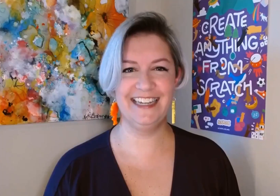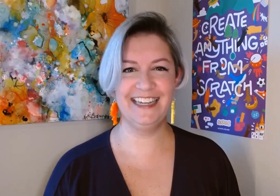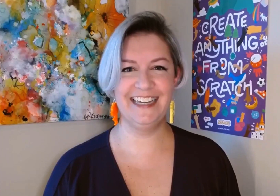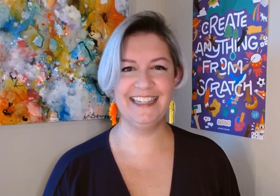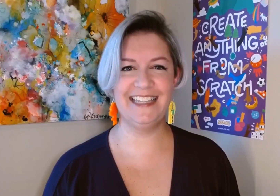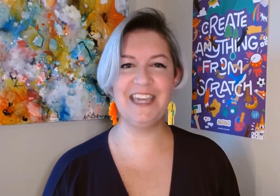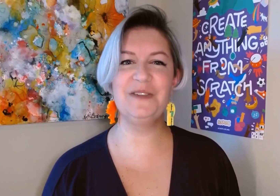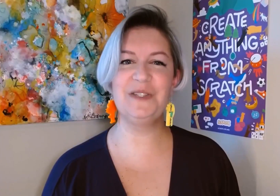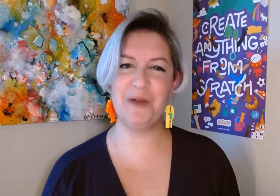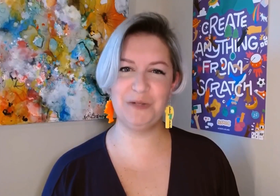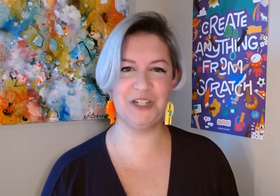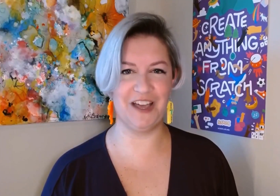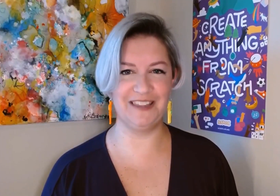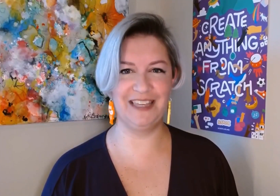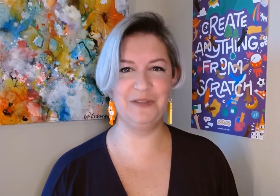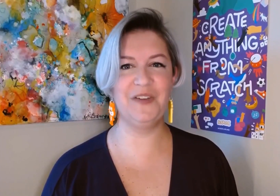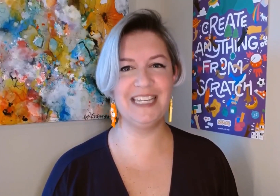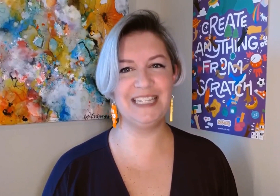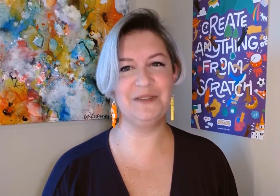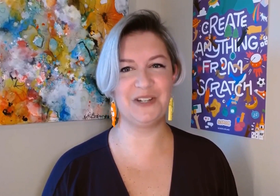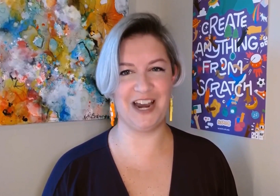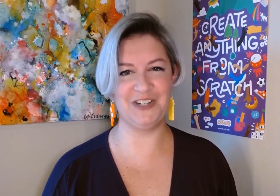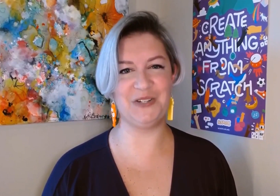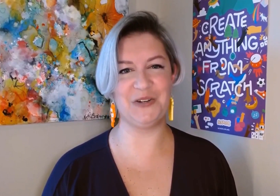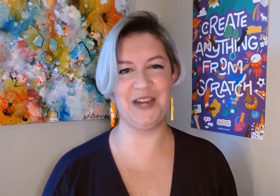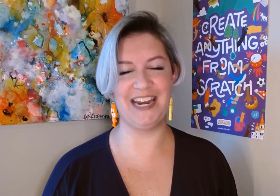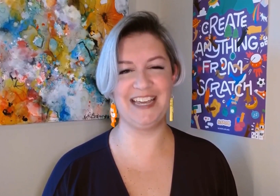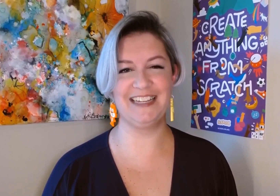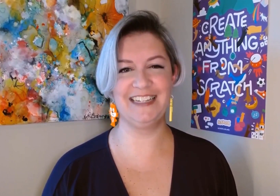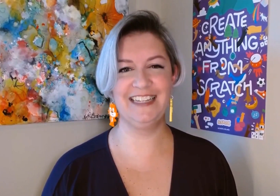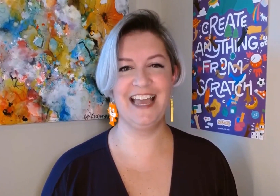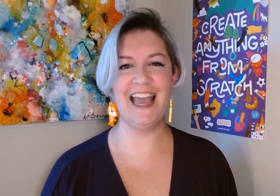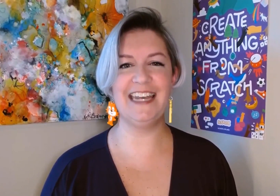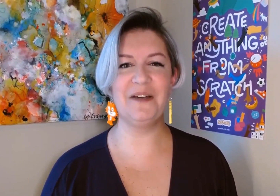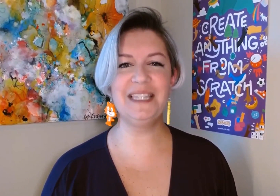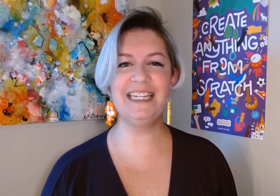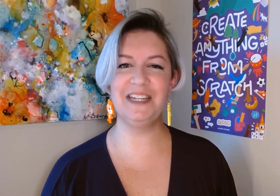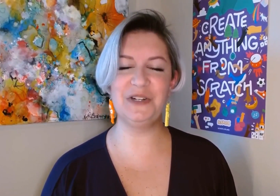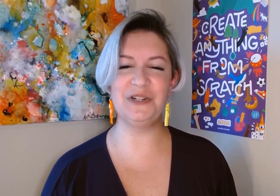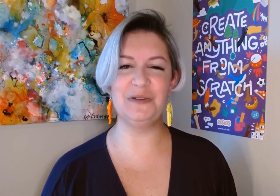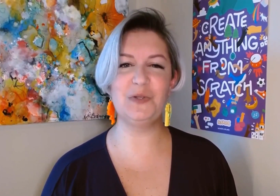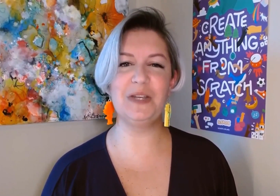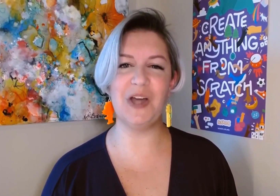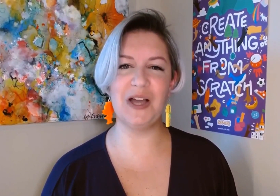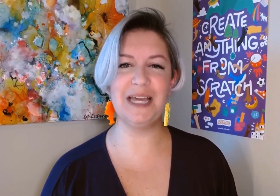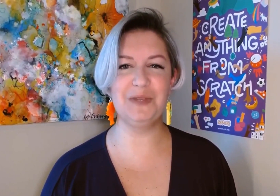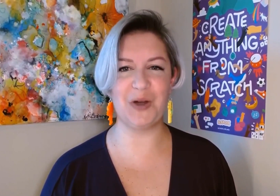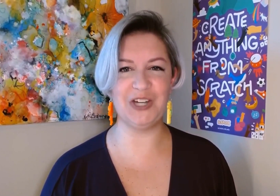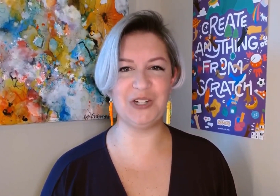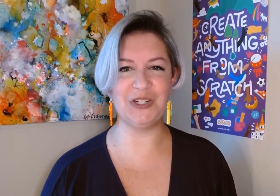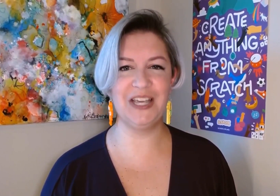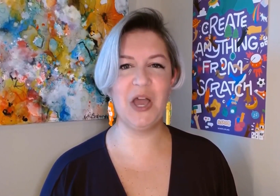Thanks, Al. Thank you so much, Prashant. It was fun to see what Scratchers are creating. And now I'd like to introduce 3